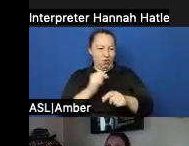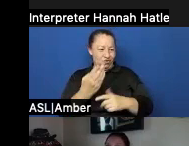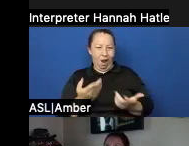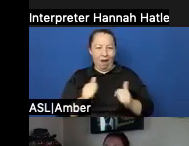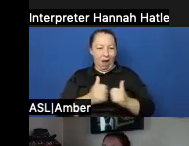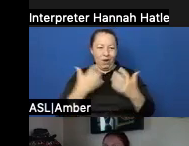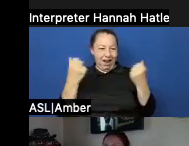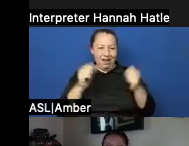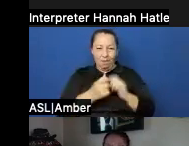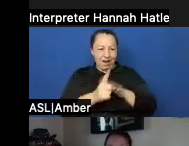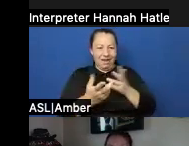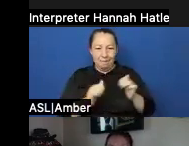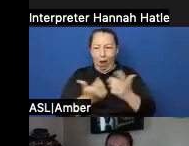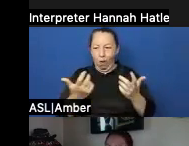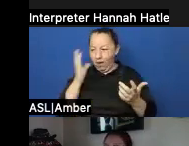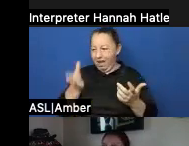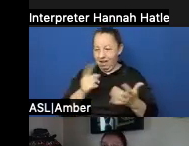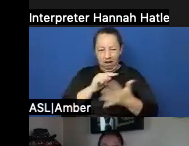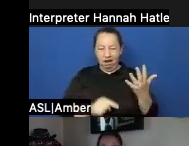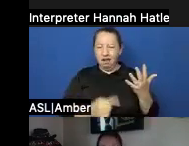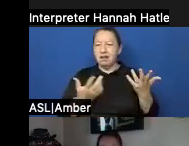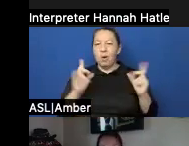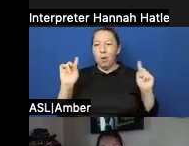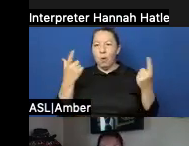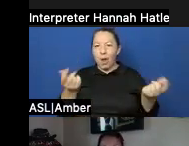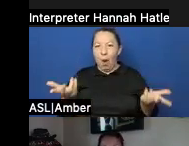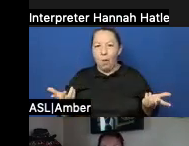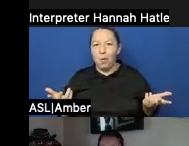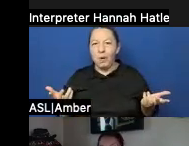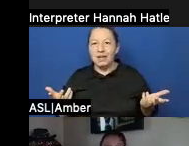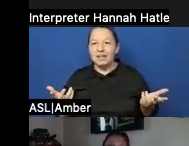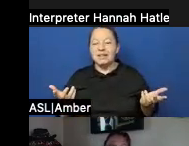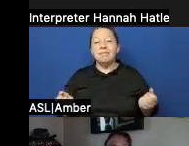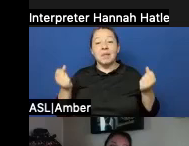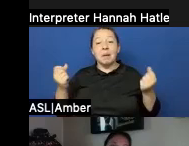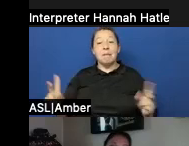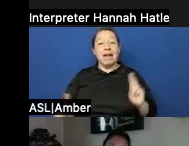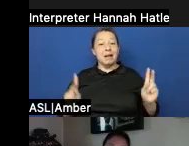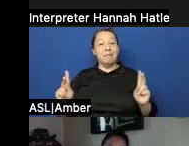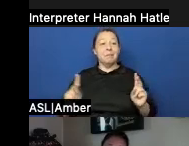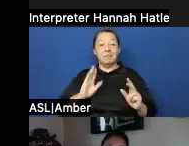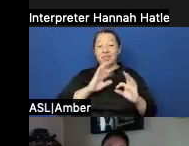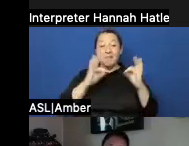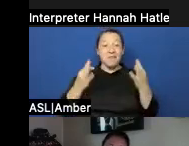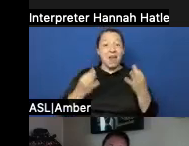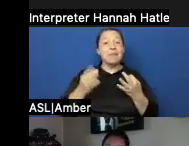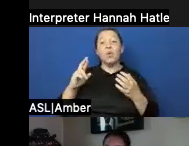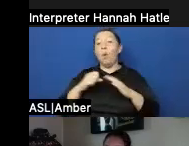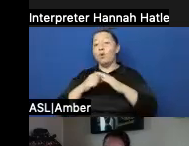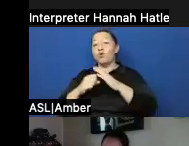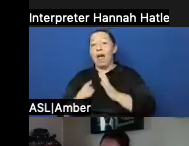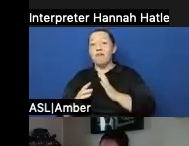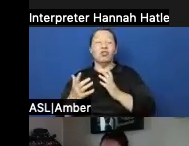to escape? How am I going to heal? Where am I going to go? And a lot of folks, either their family are their traffickers, or they've